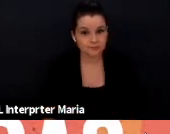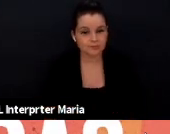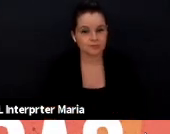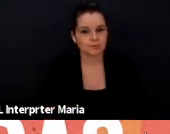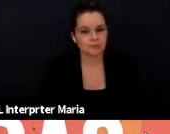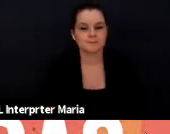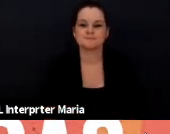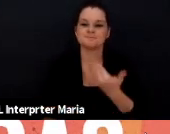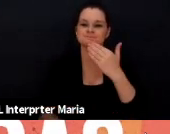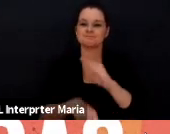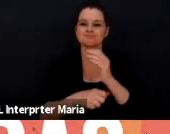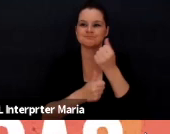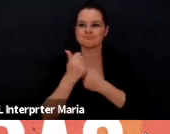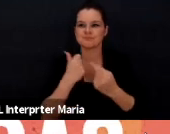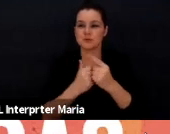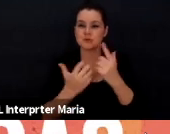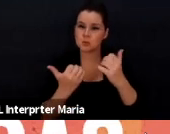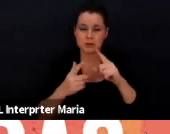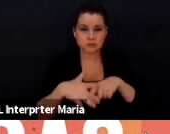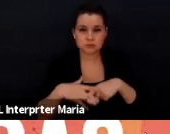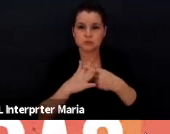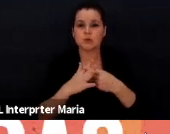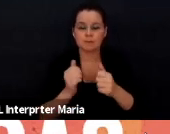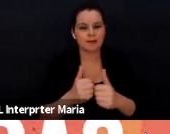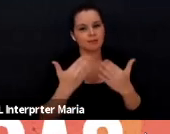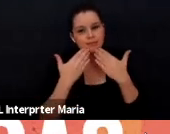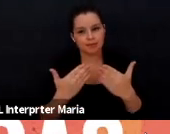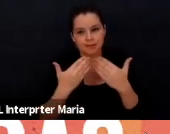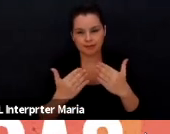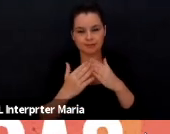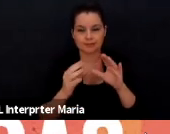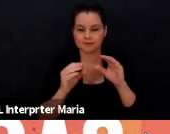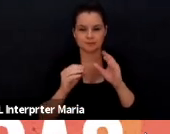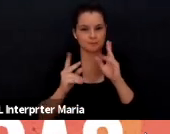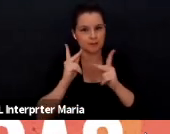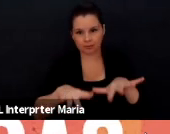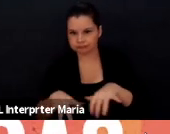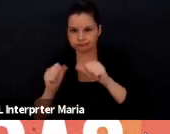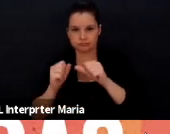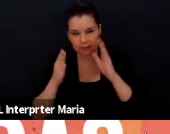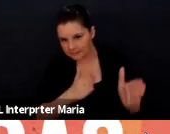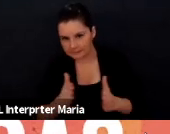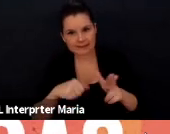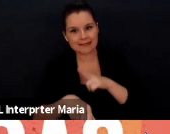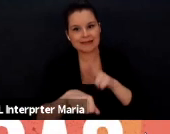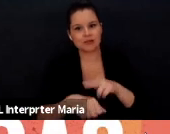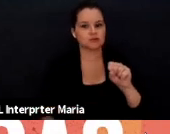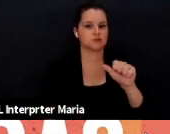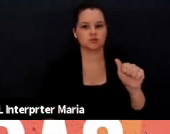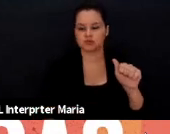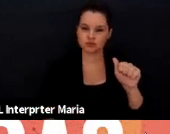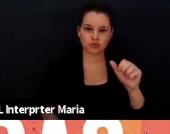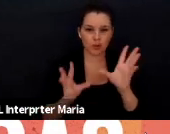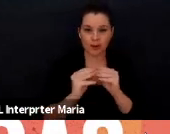Good afternoon, everyone. I just want to start off by thanking the organizers that planned the National Sexual Assault Conference. Thank you